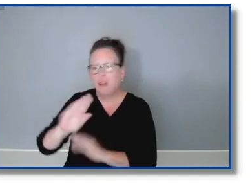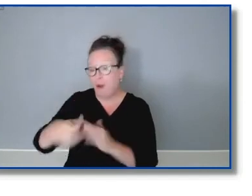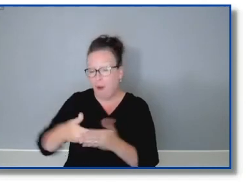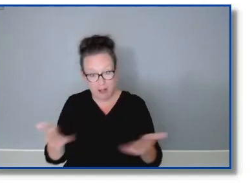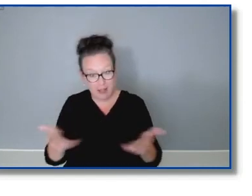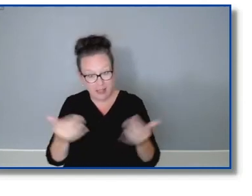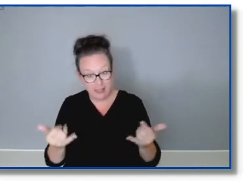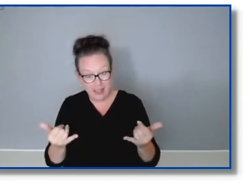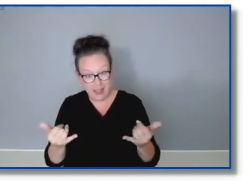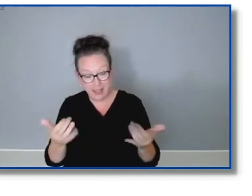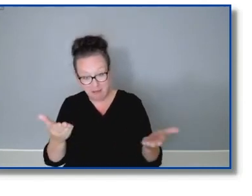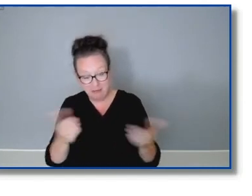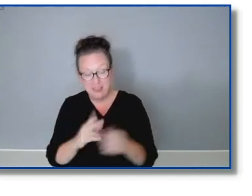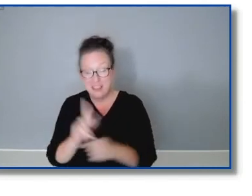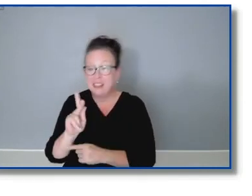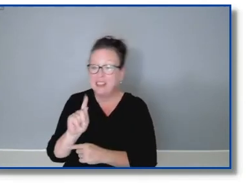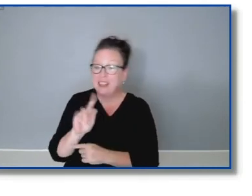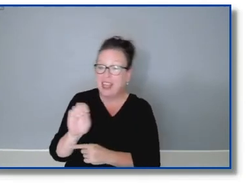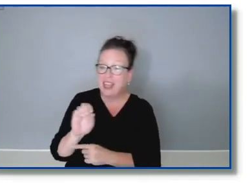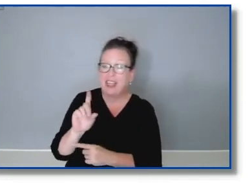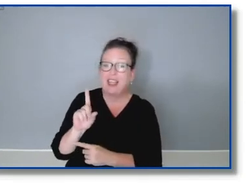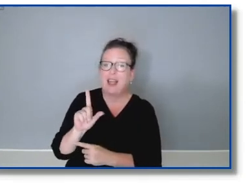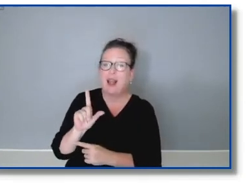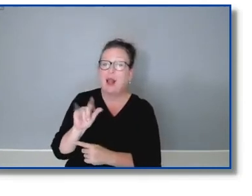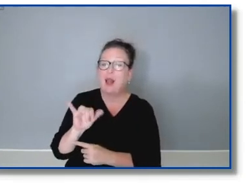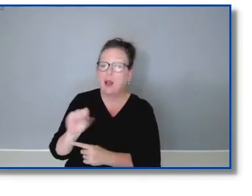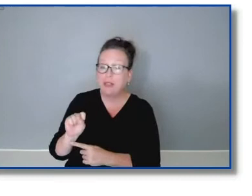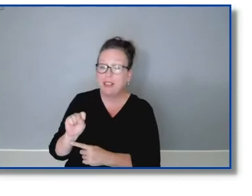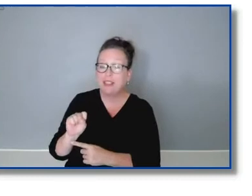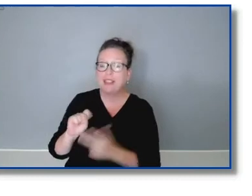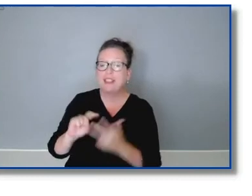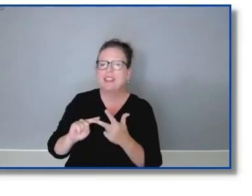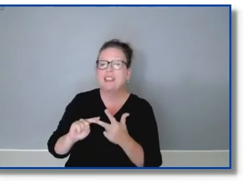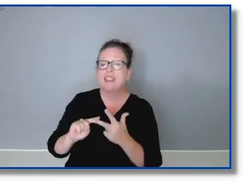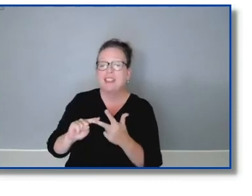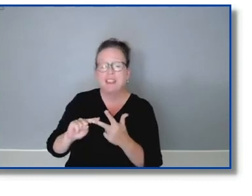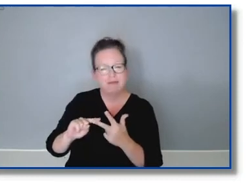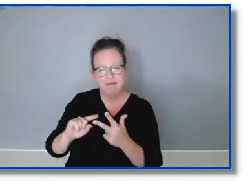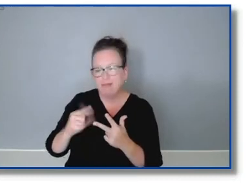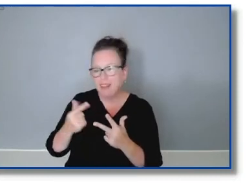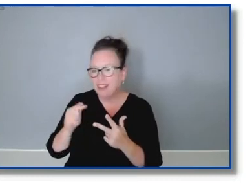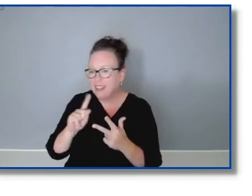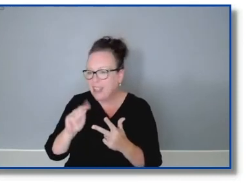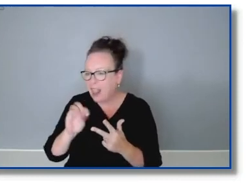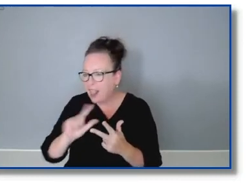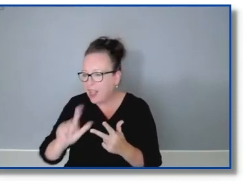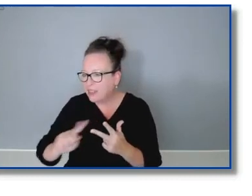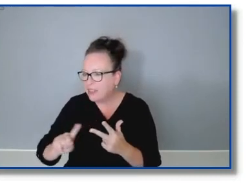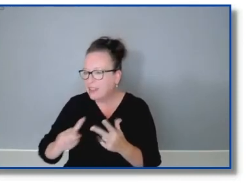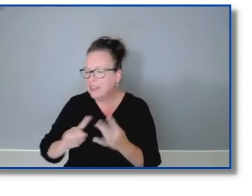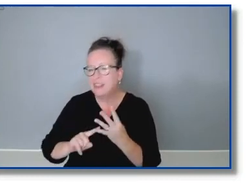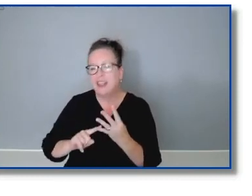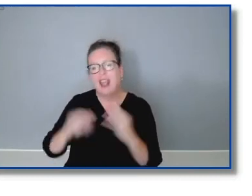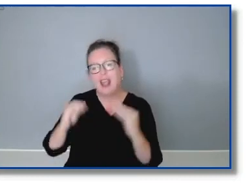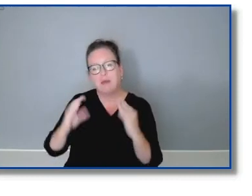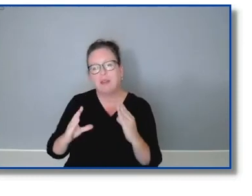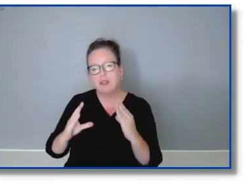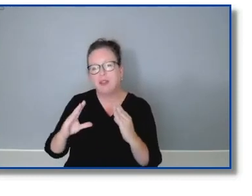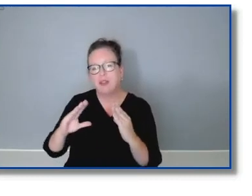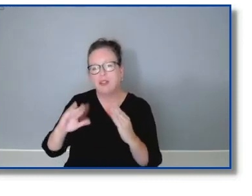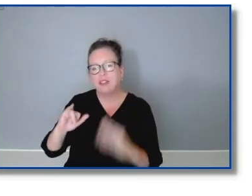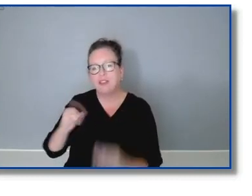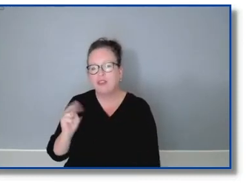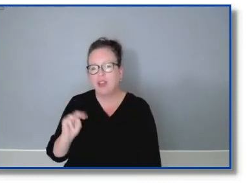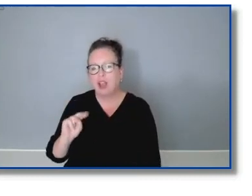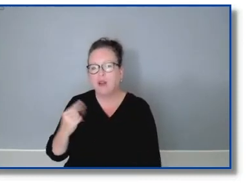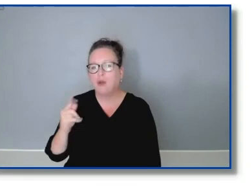Katie, Luis, Divya, Shanmugan, Jose Javier Gonzalez Ortiz, and Professor John Gutak, and I'm really thankful for